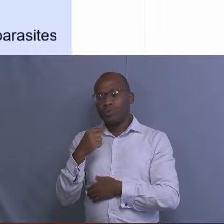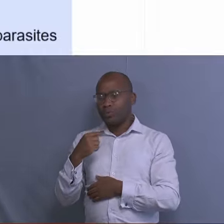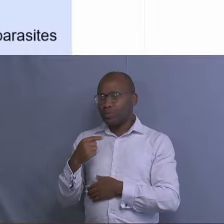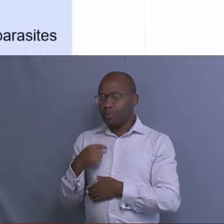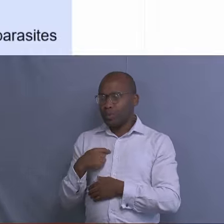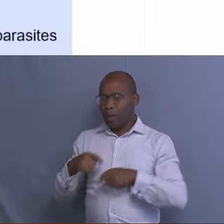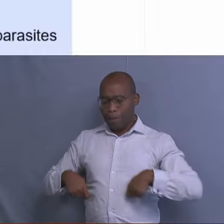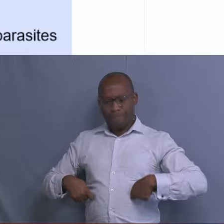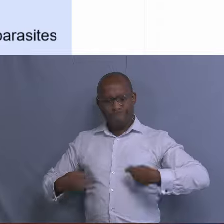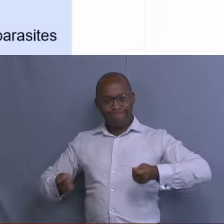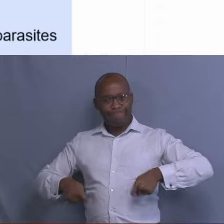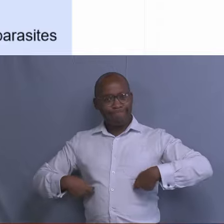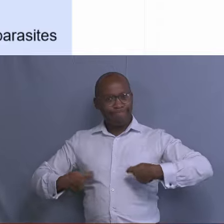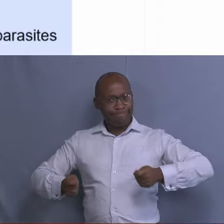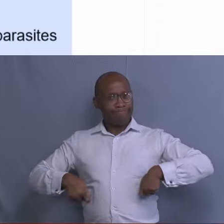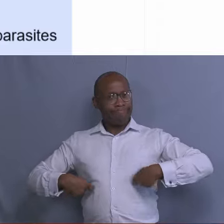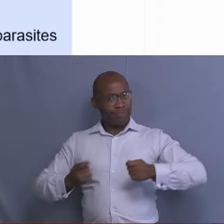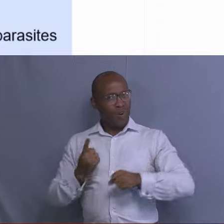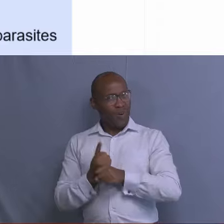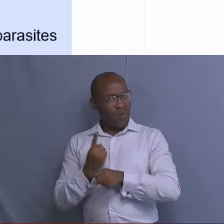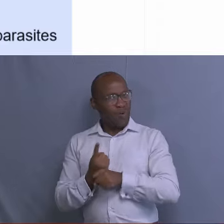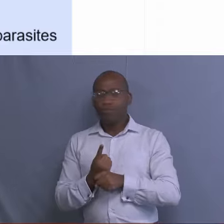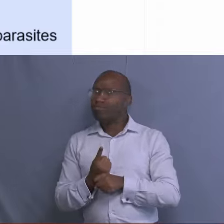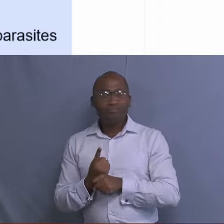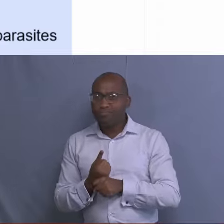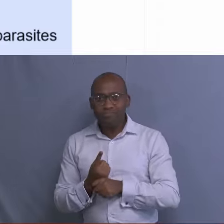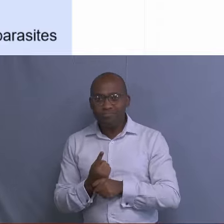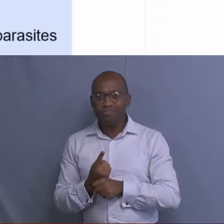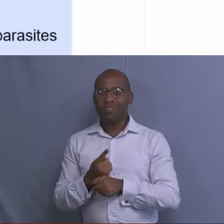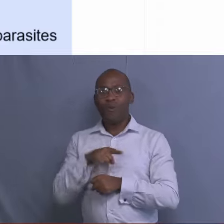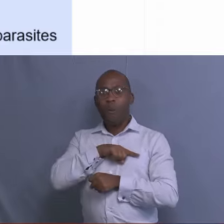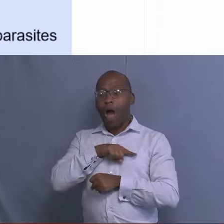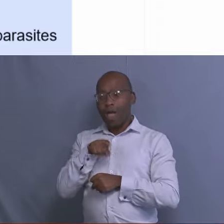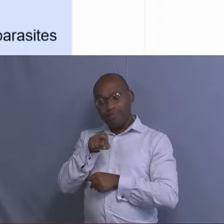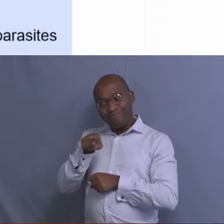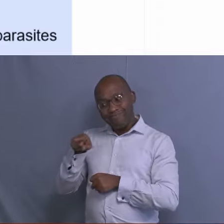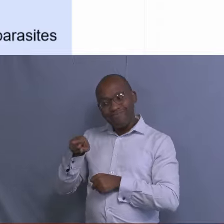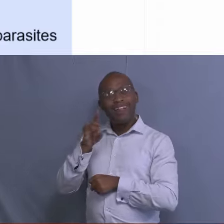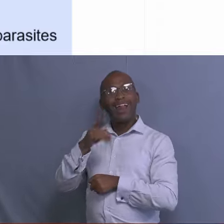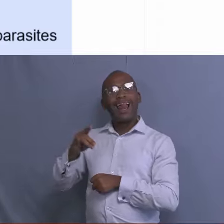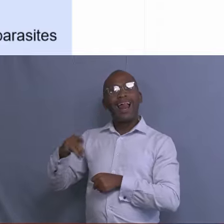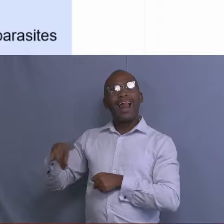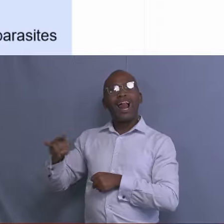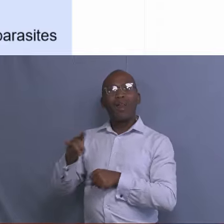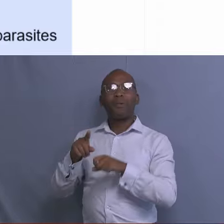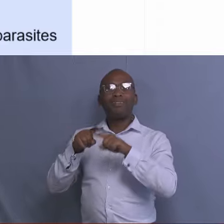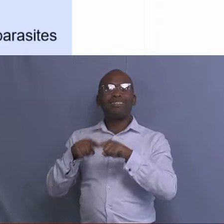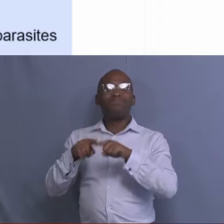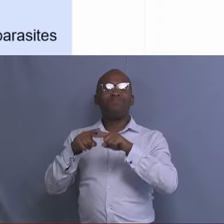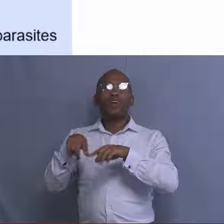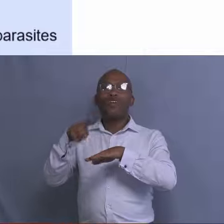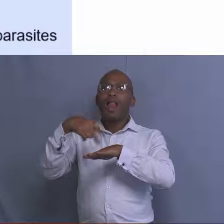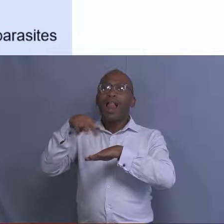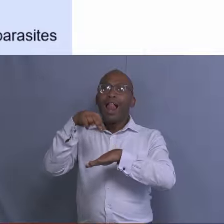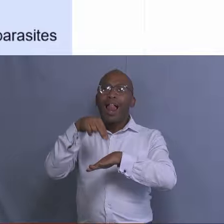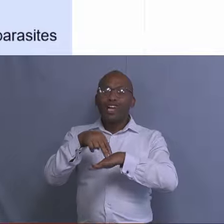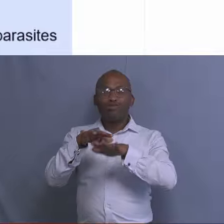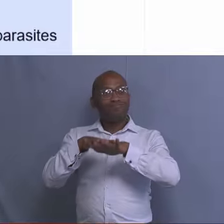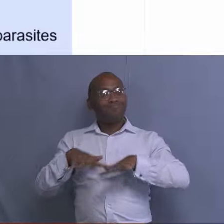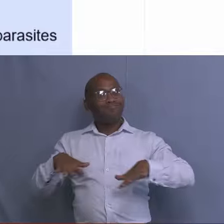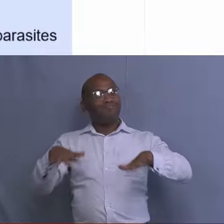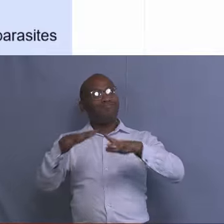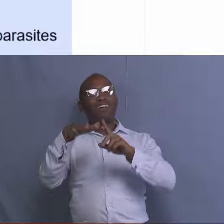buying a lot, you are not investing a lot, and there is improved animal welfare. Remember, this is